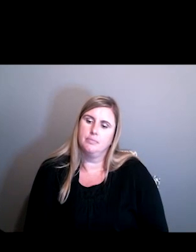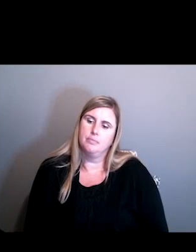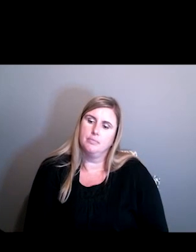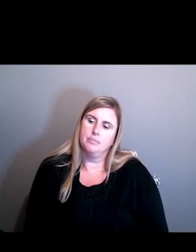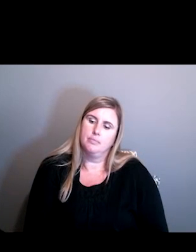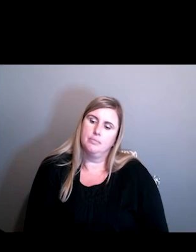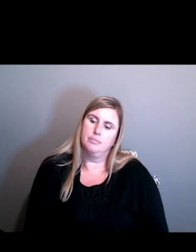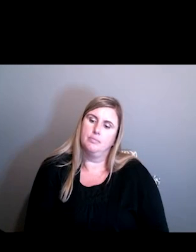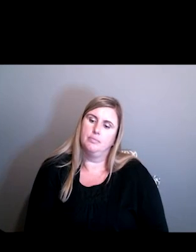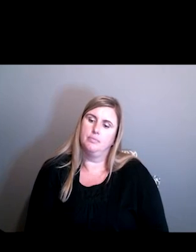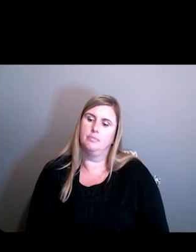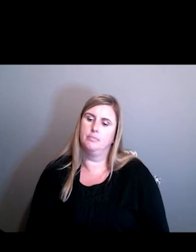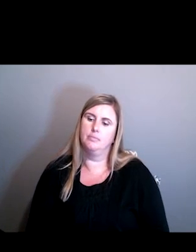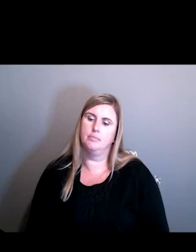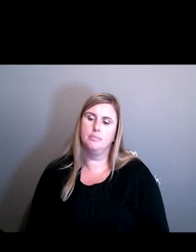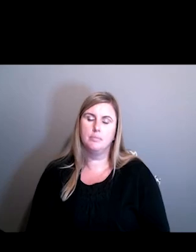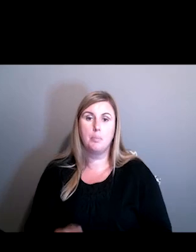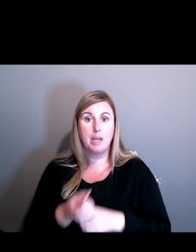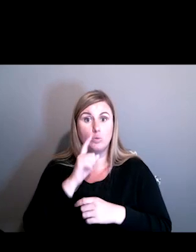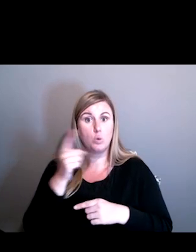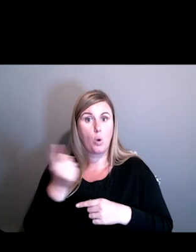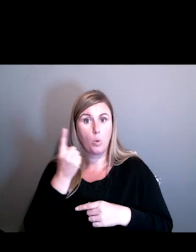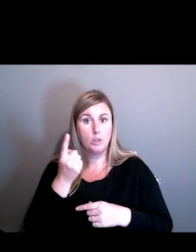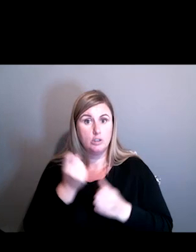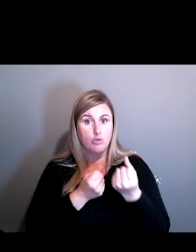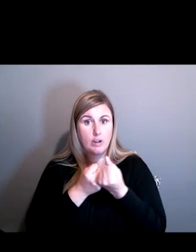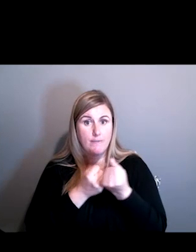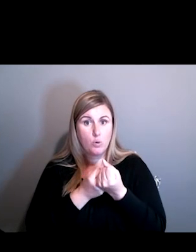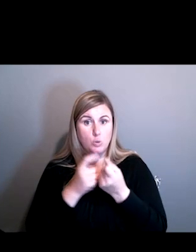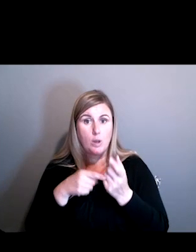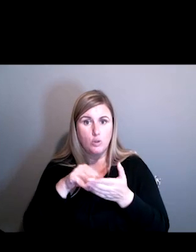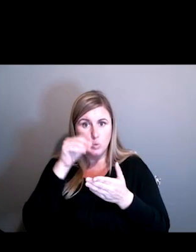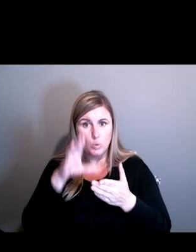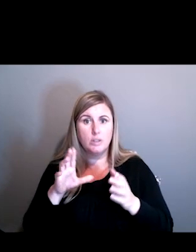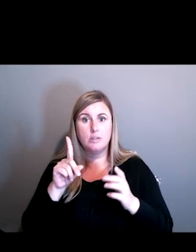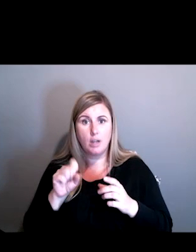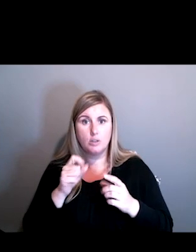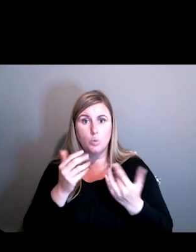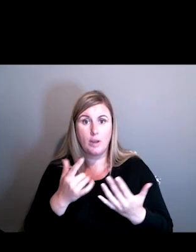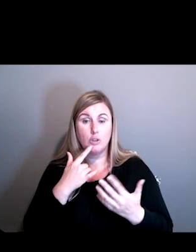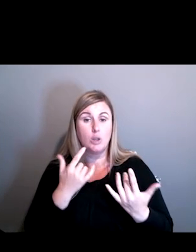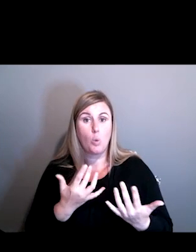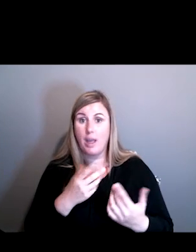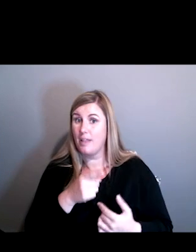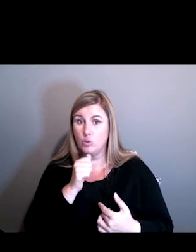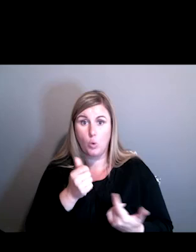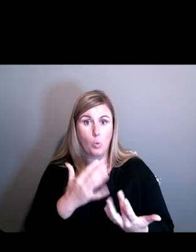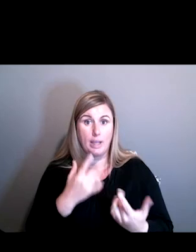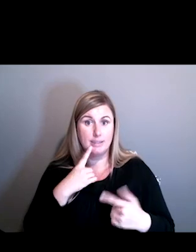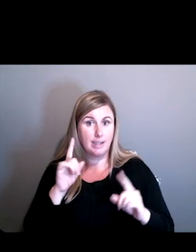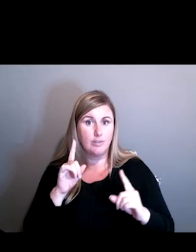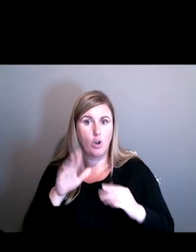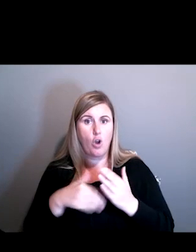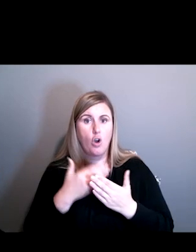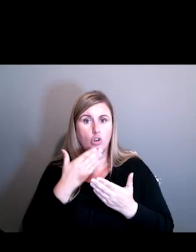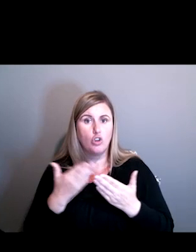So make sure that you always reinforce when the student does wait. Now, if you say wait and they do not wait successfully, all